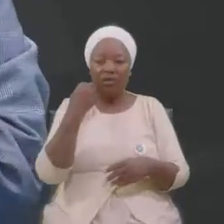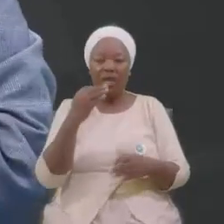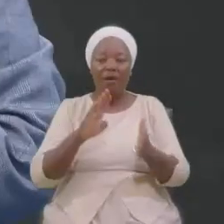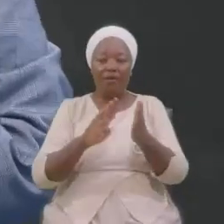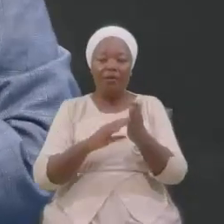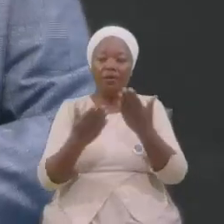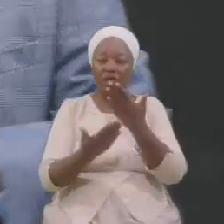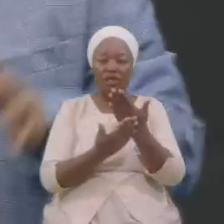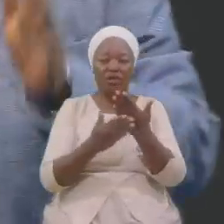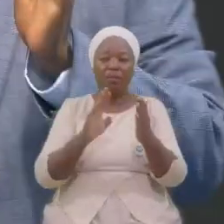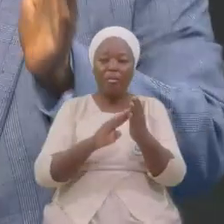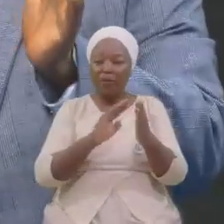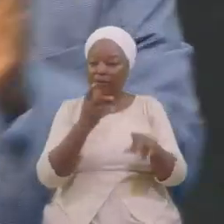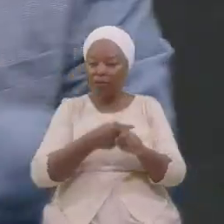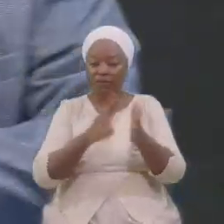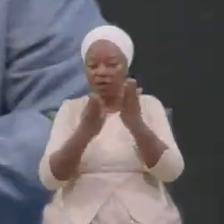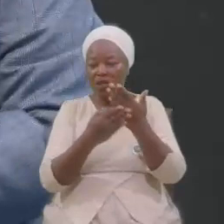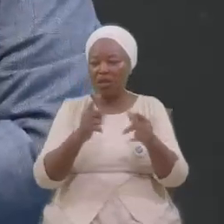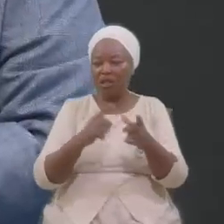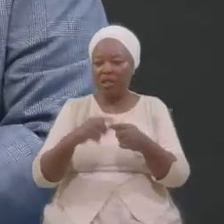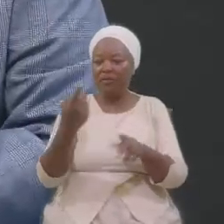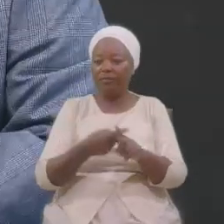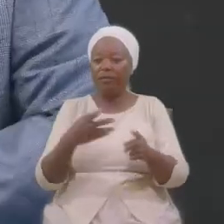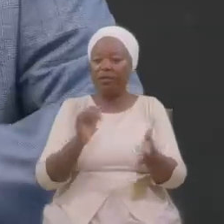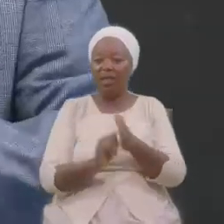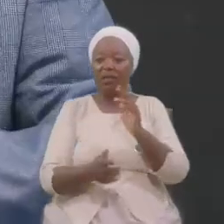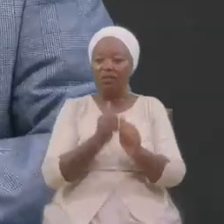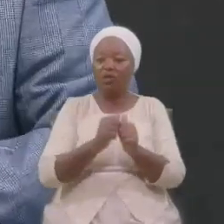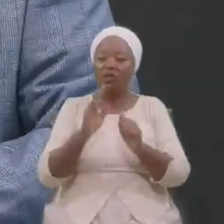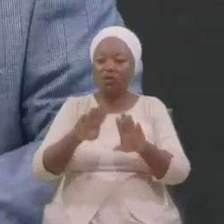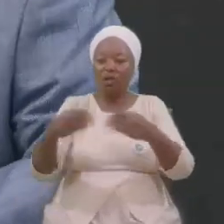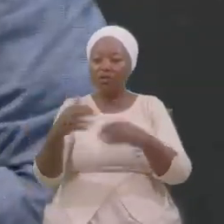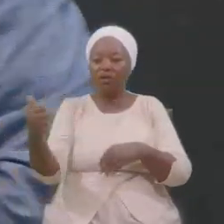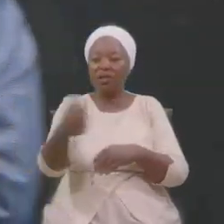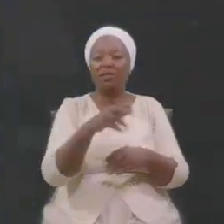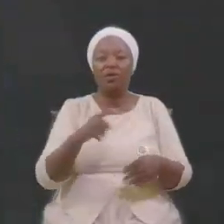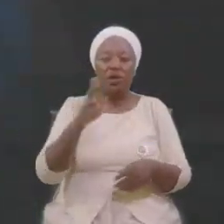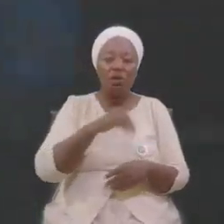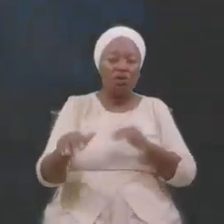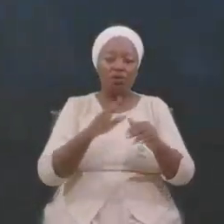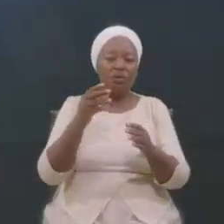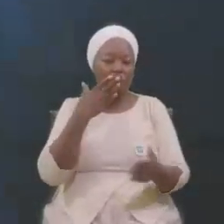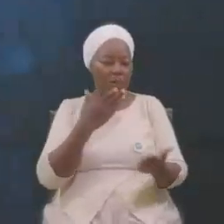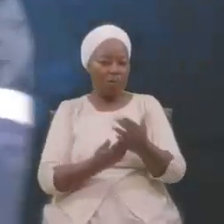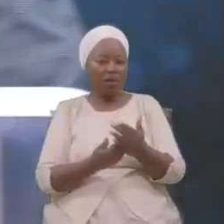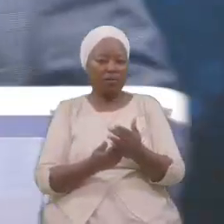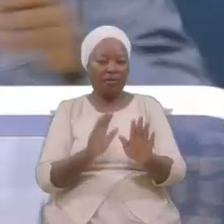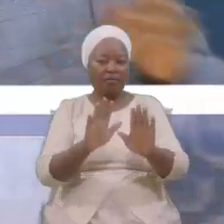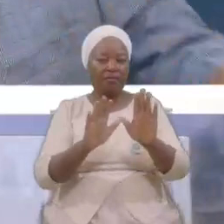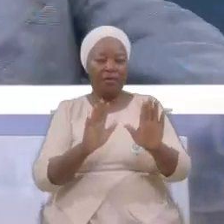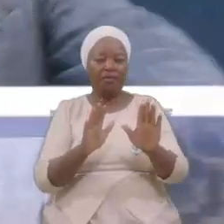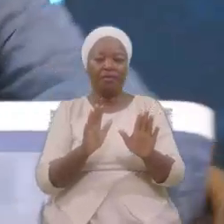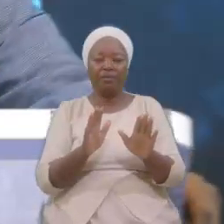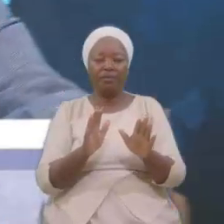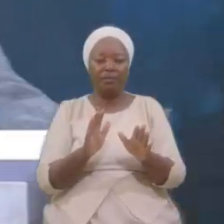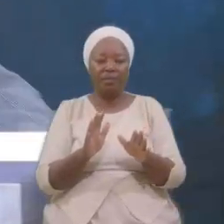which, if you keep yourselves, ye shall do well, fear ye well.